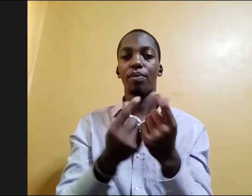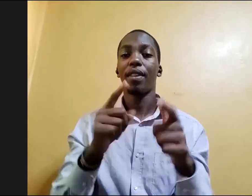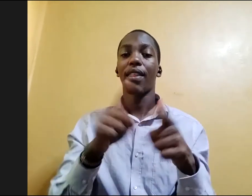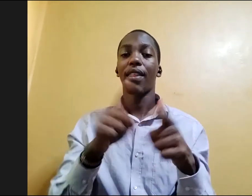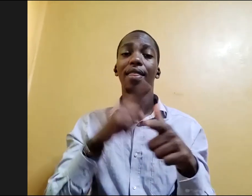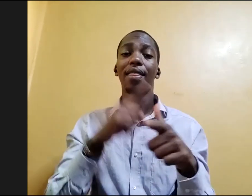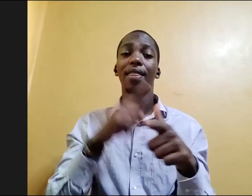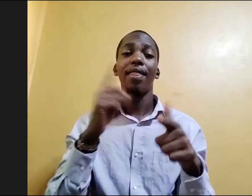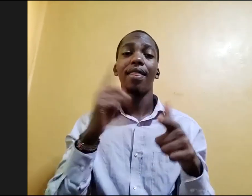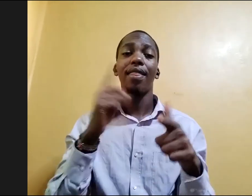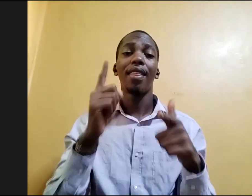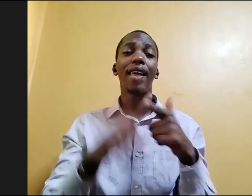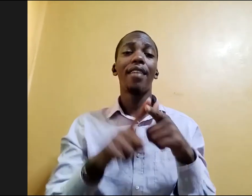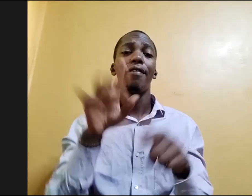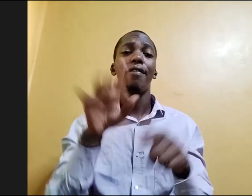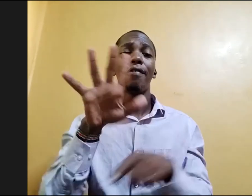inspection from